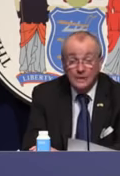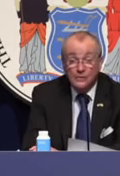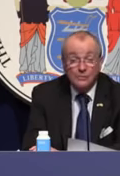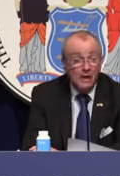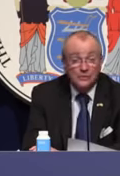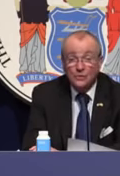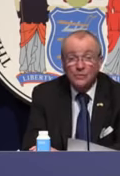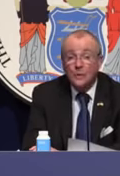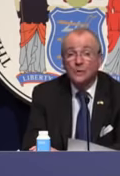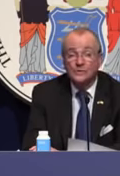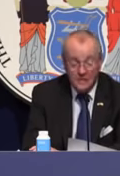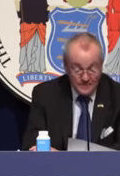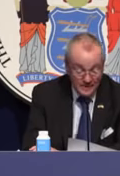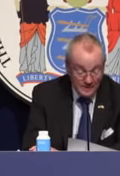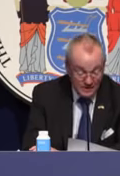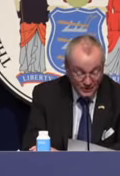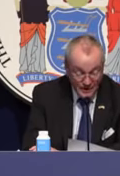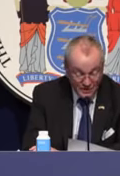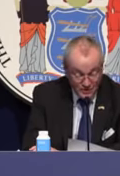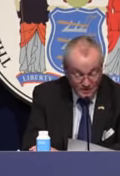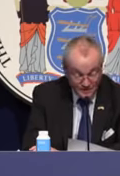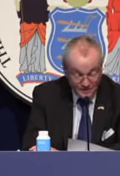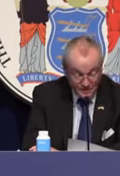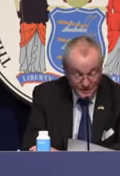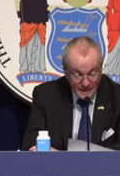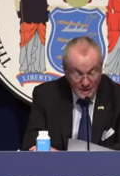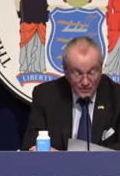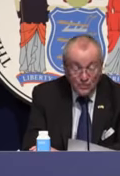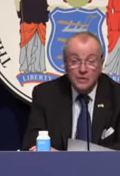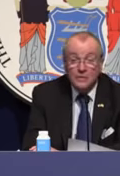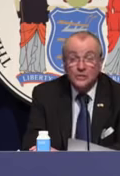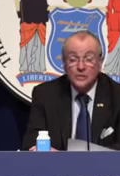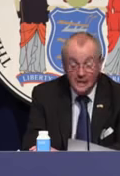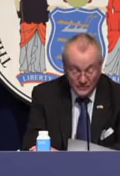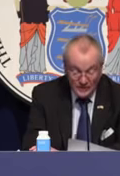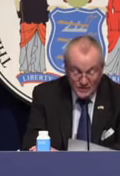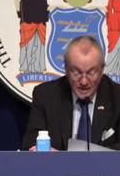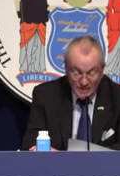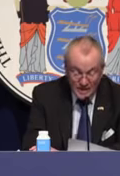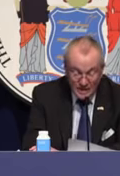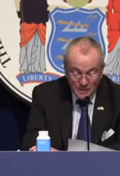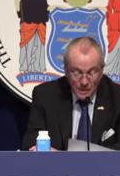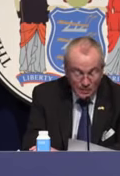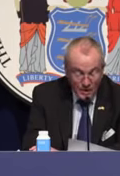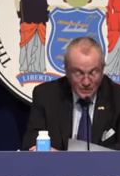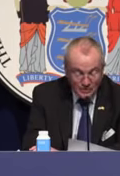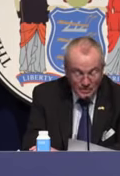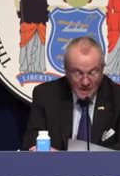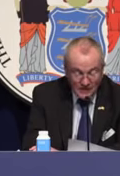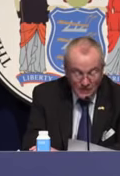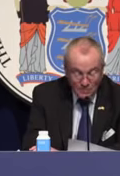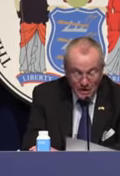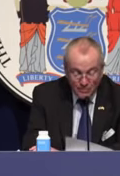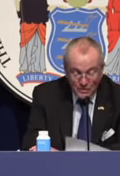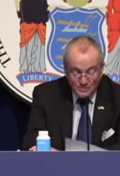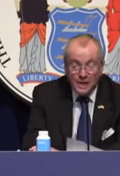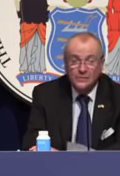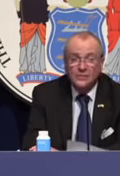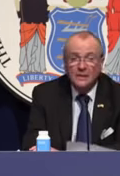to Rutgers, Brian Strom and the whole team for theirs. Through Commissioner Hicks and his team, preparations have been made